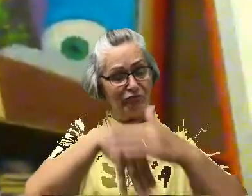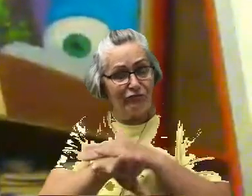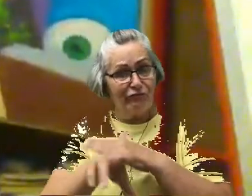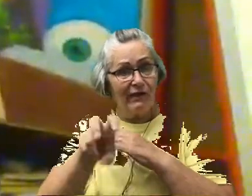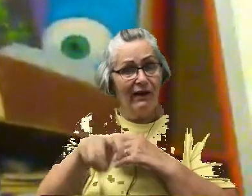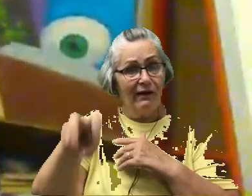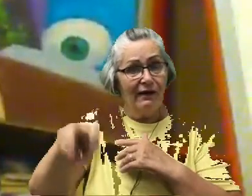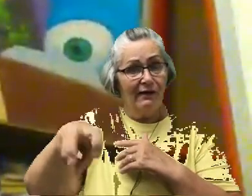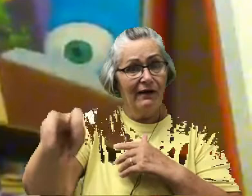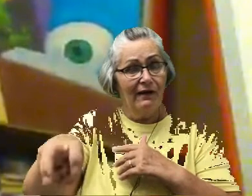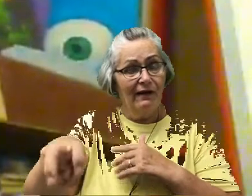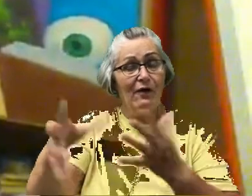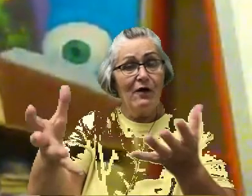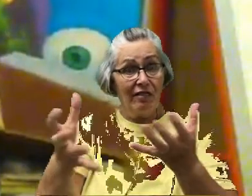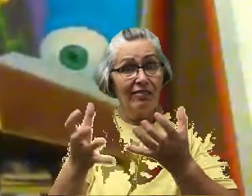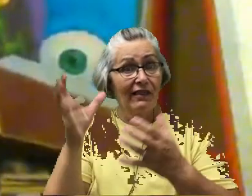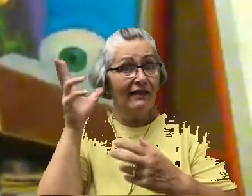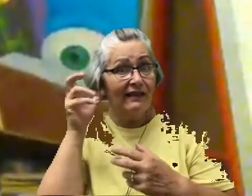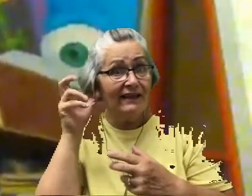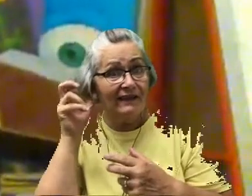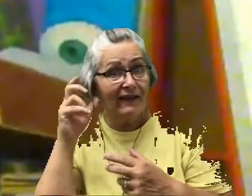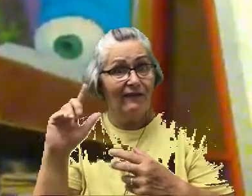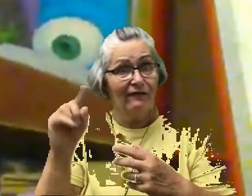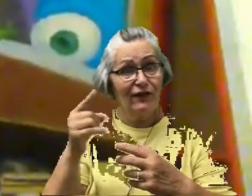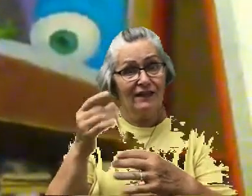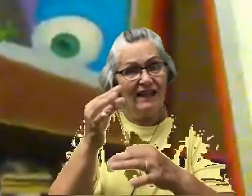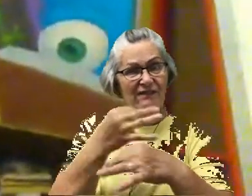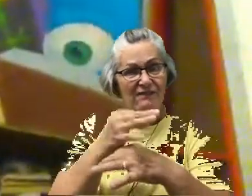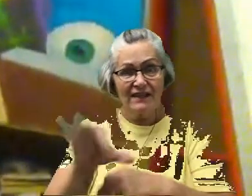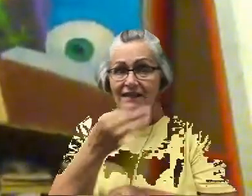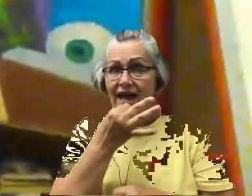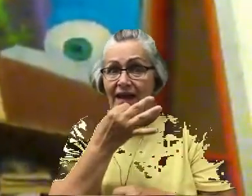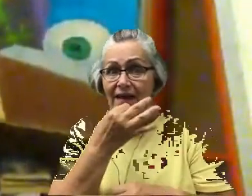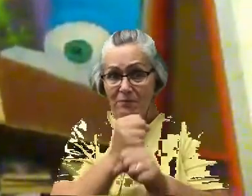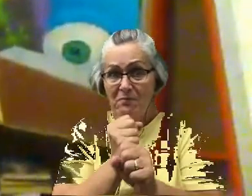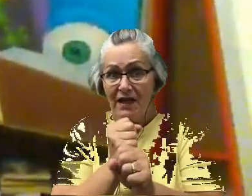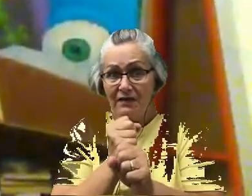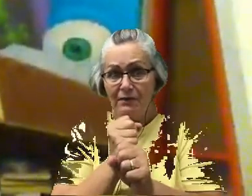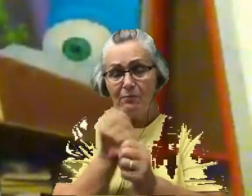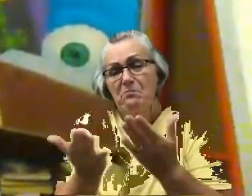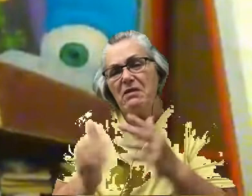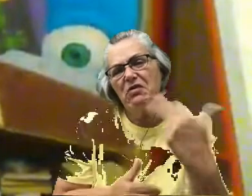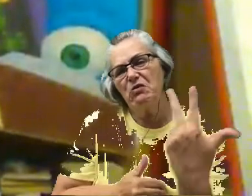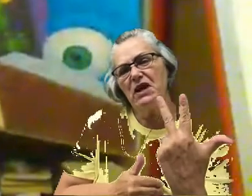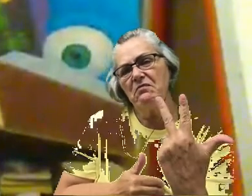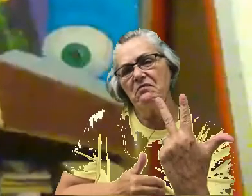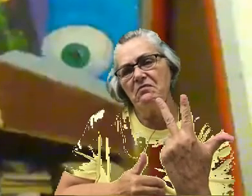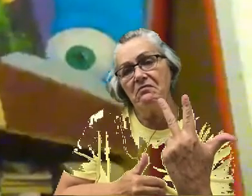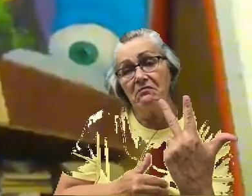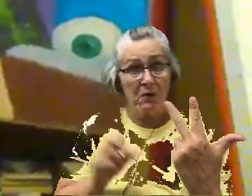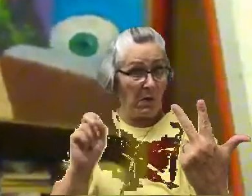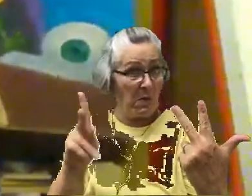inside. "Love to listen, but first, let's fix ourselves a snack. Or three. Don't mind, do